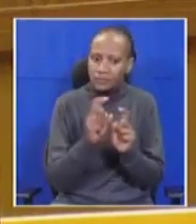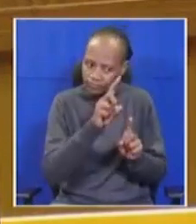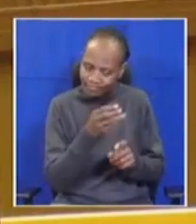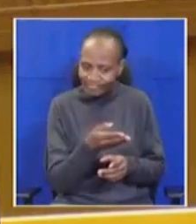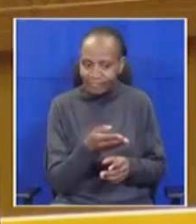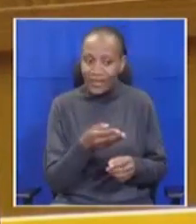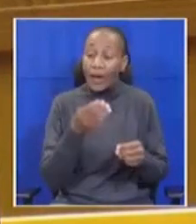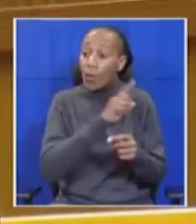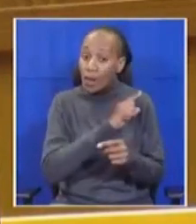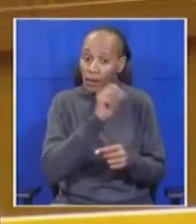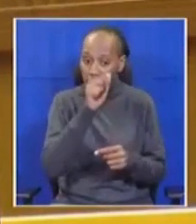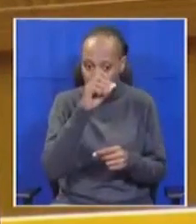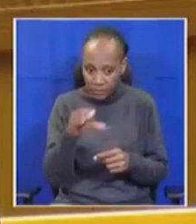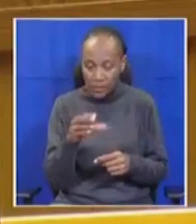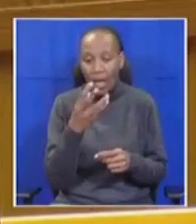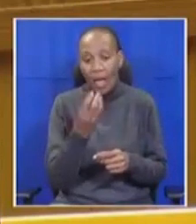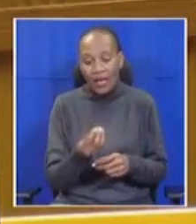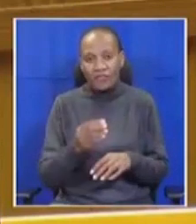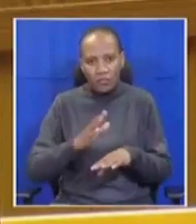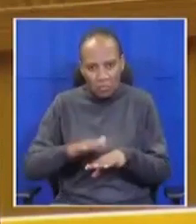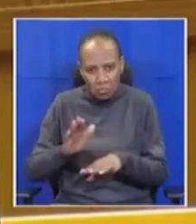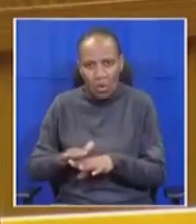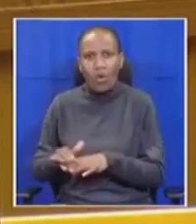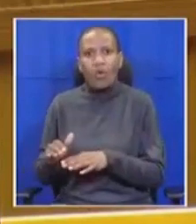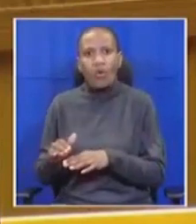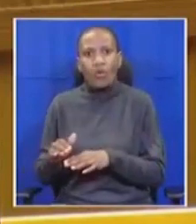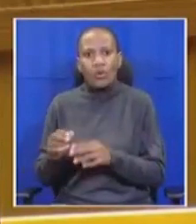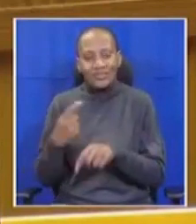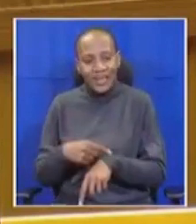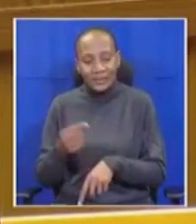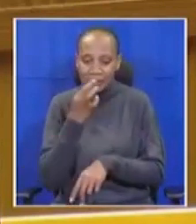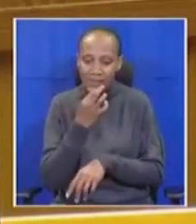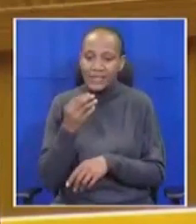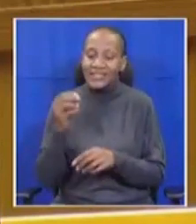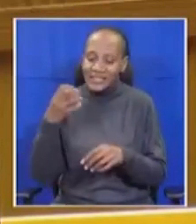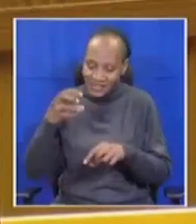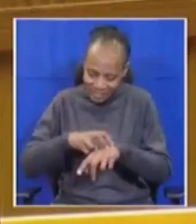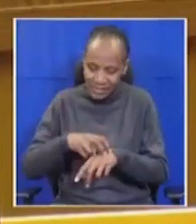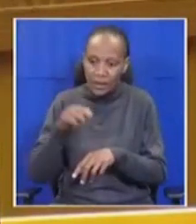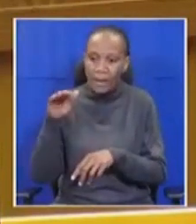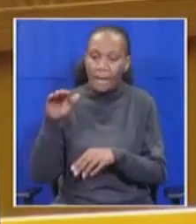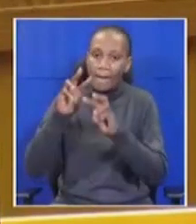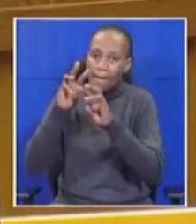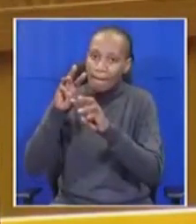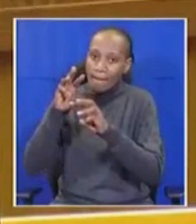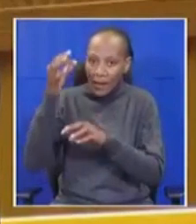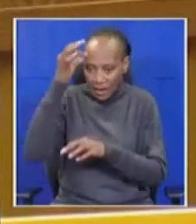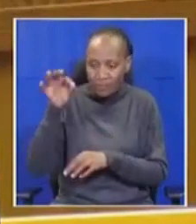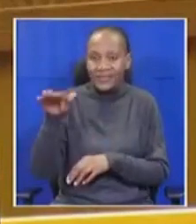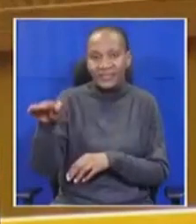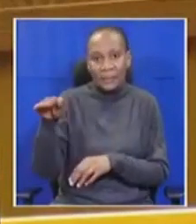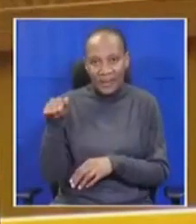over time, insisted that there should be a state-owned bank. And indeed, it may well